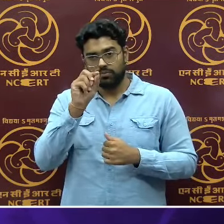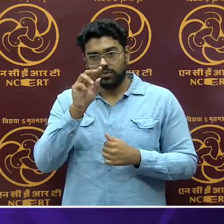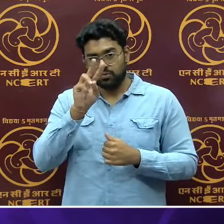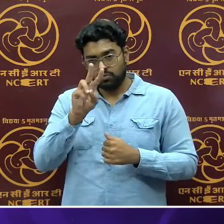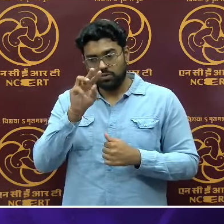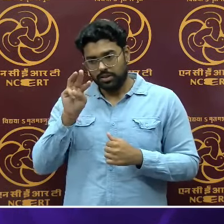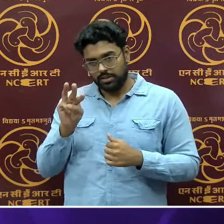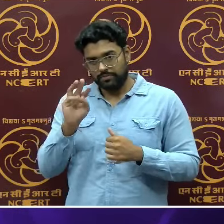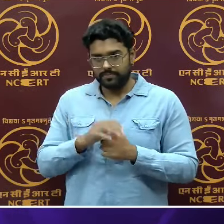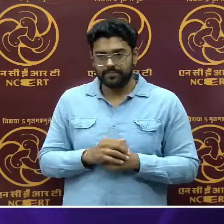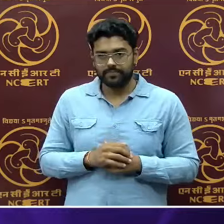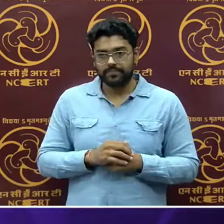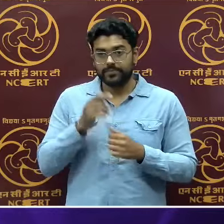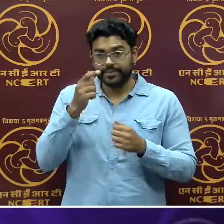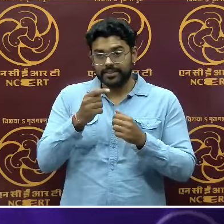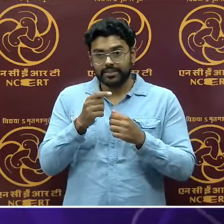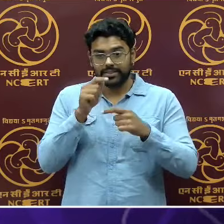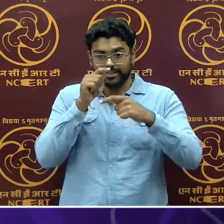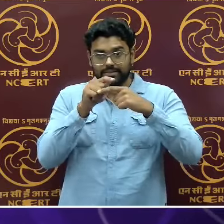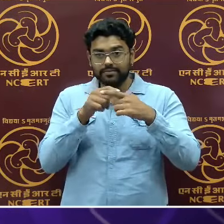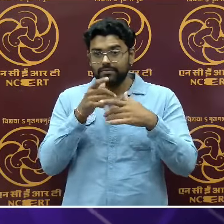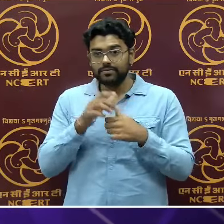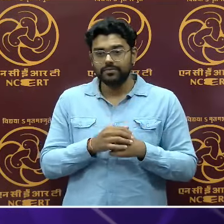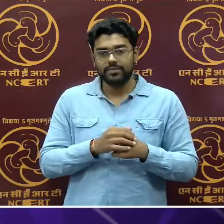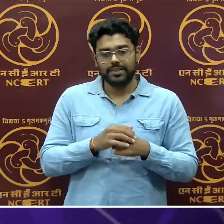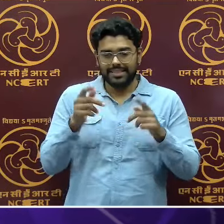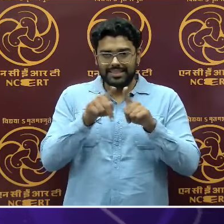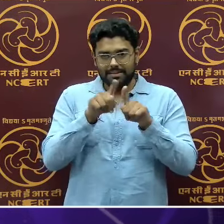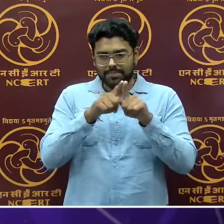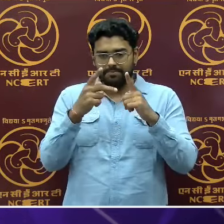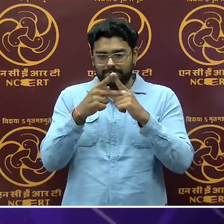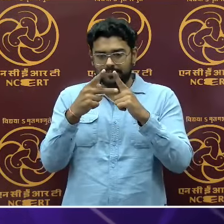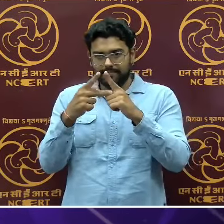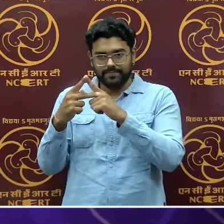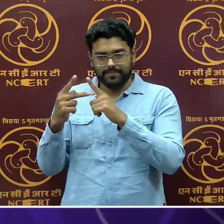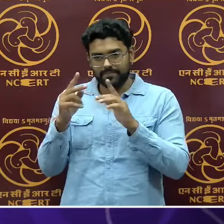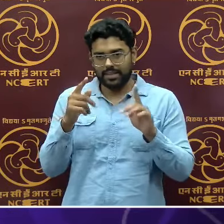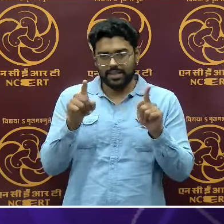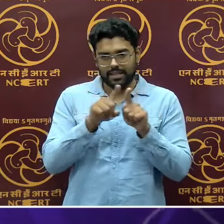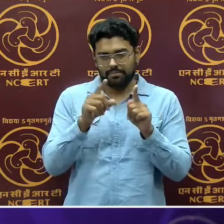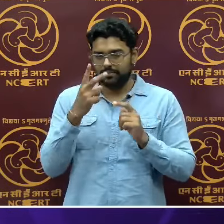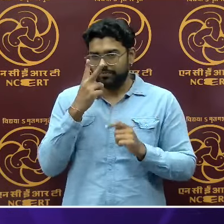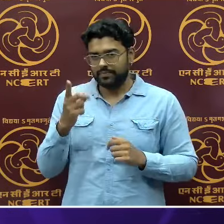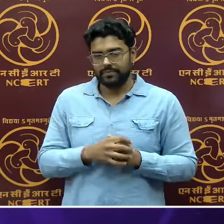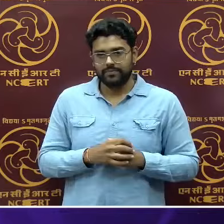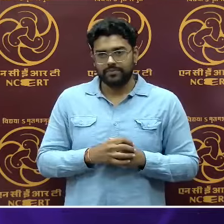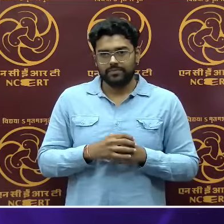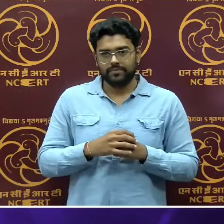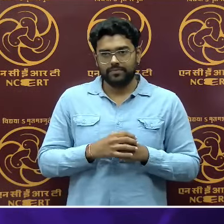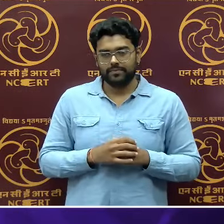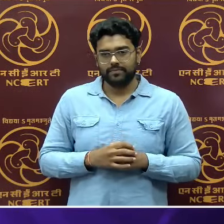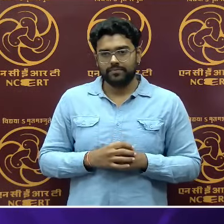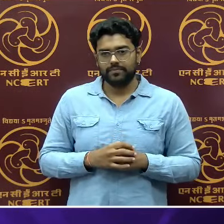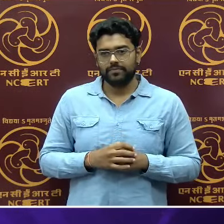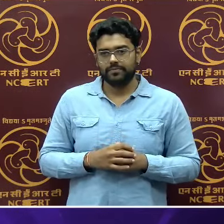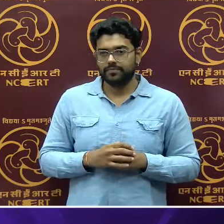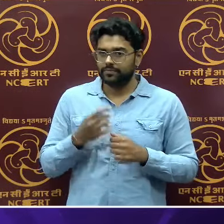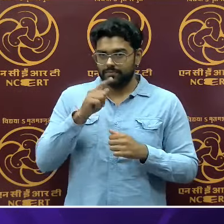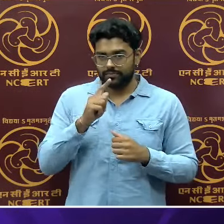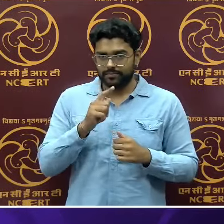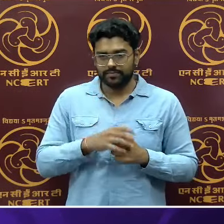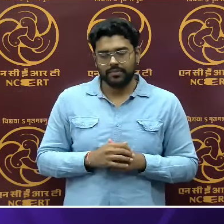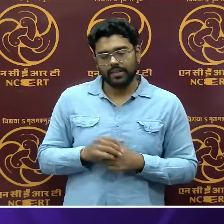3. And I have divided this into 3 different parts. Okay. See, these are 3 different parts. Got Agreed? it.